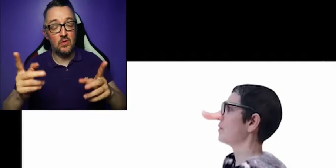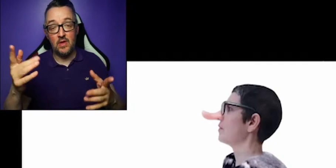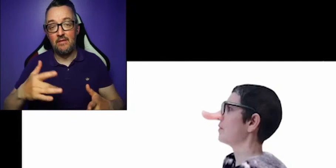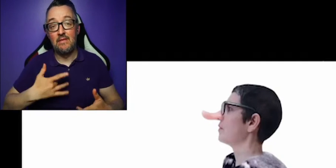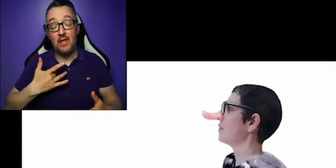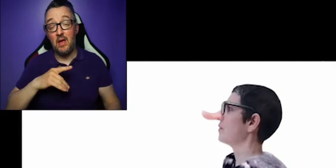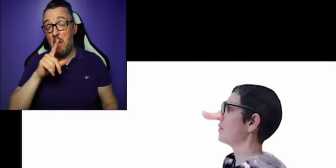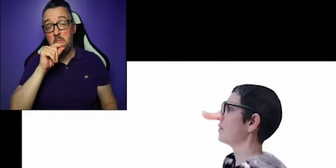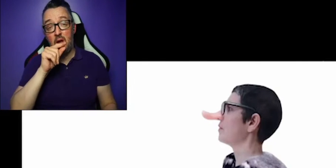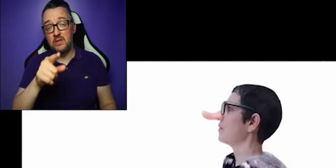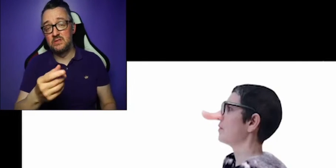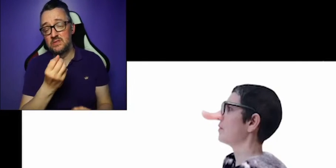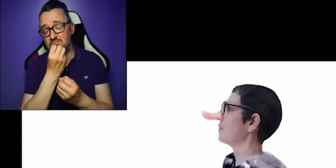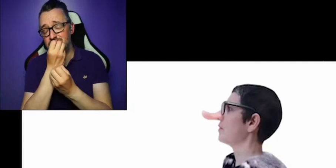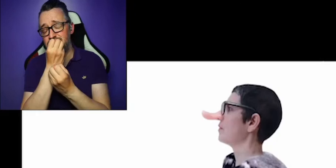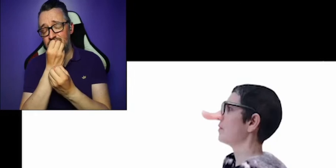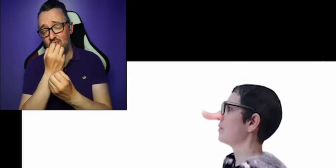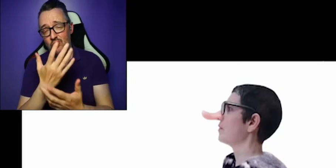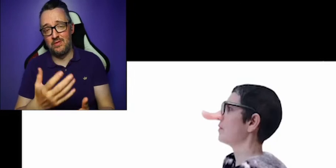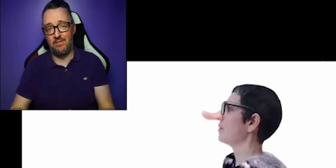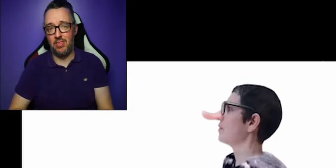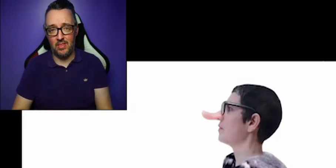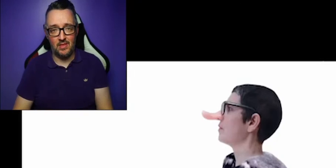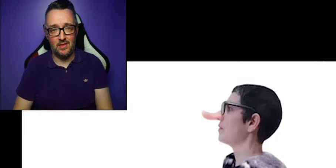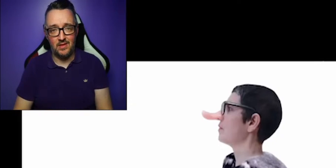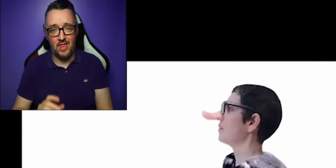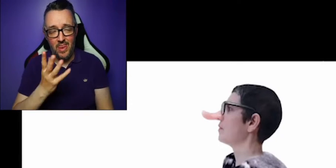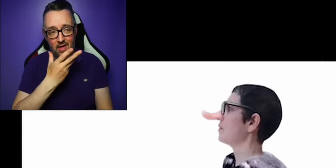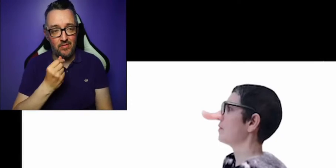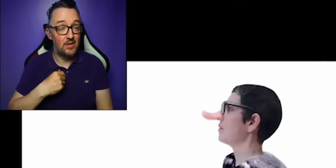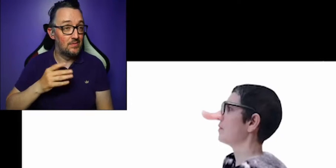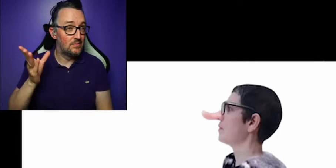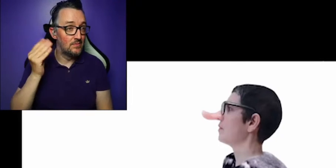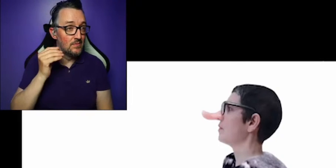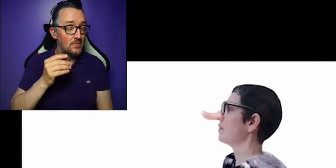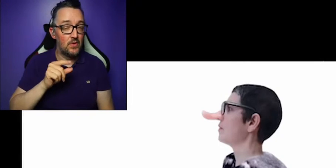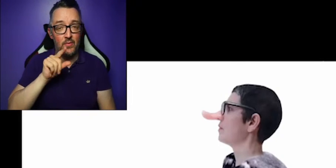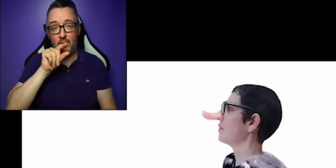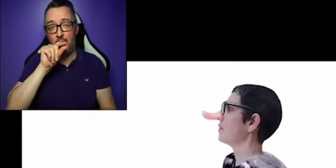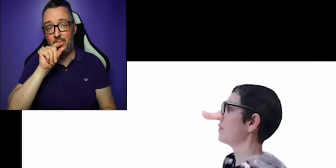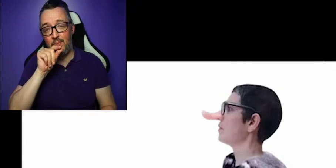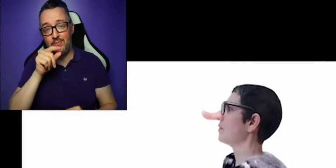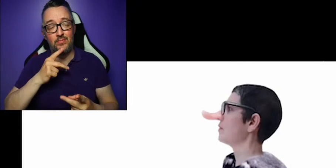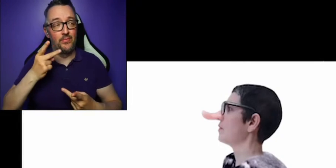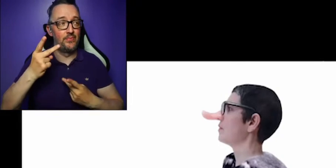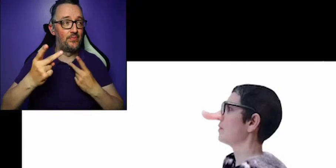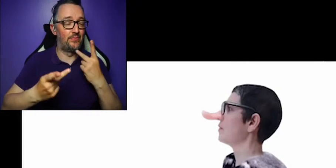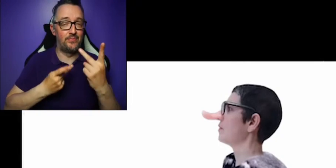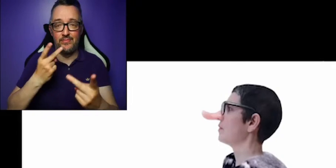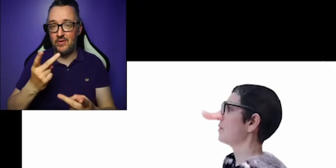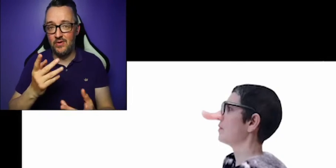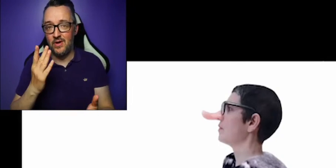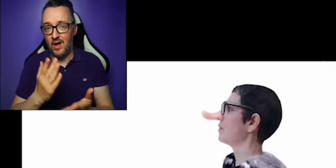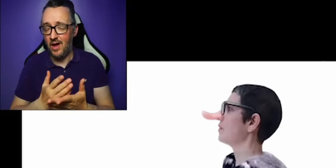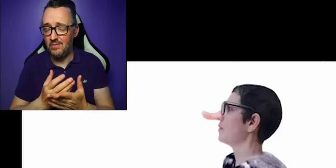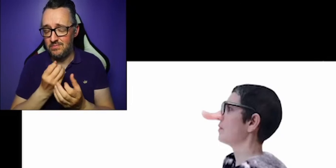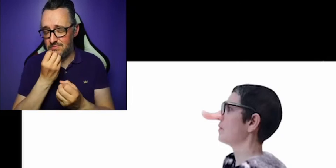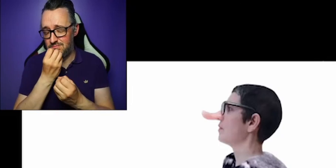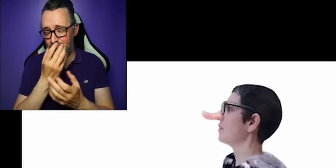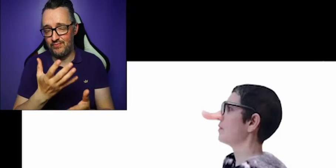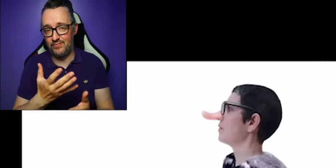I think birds are so beautiful, and I just love bird song and their very being. It seems very